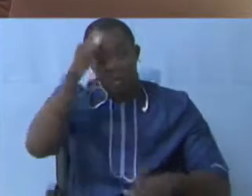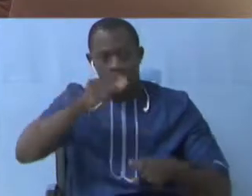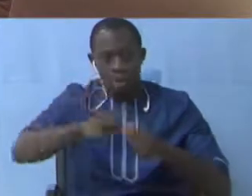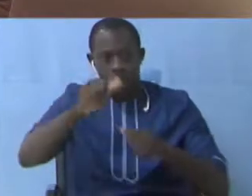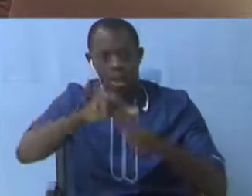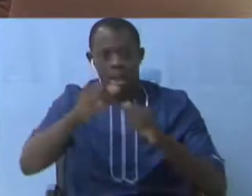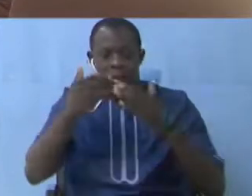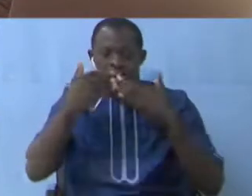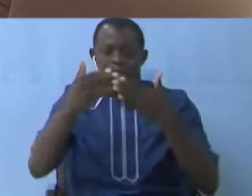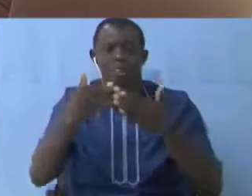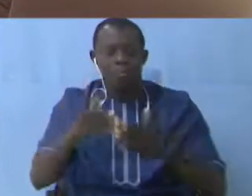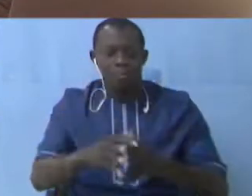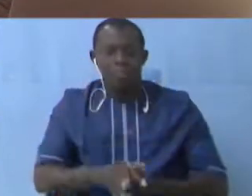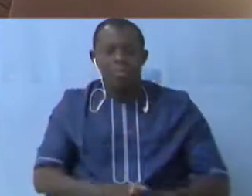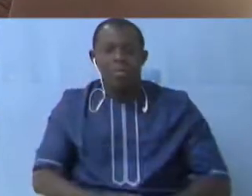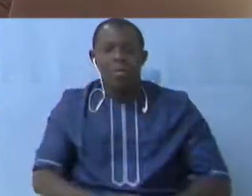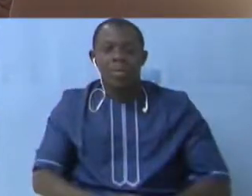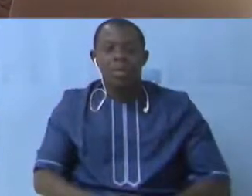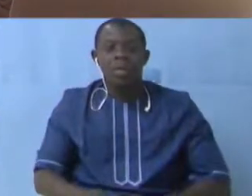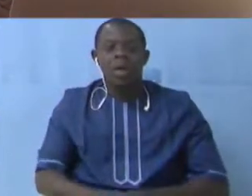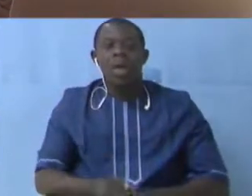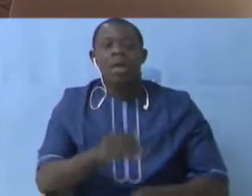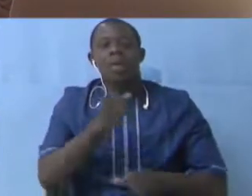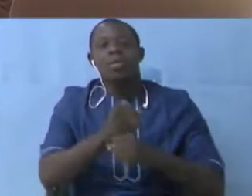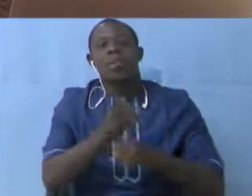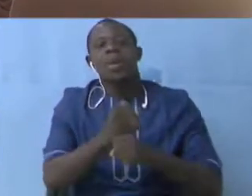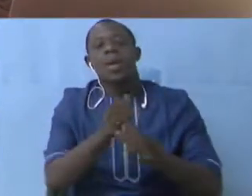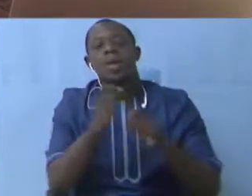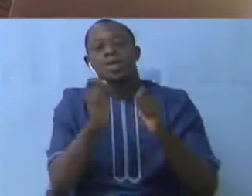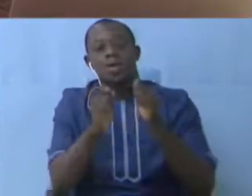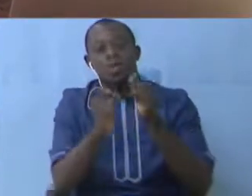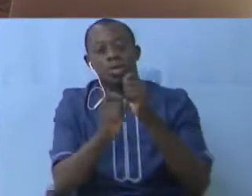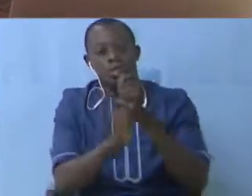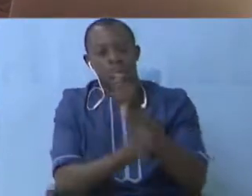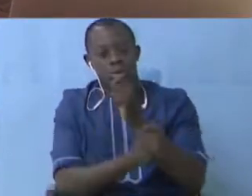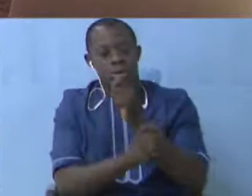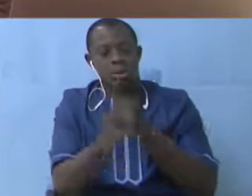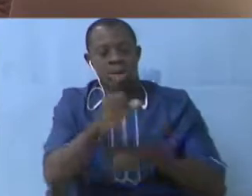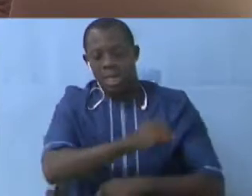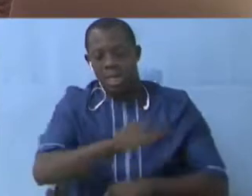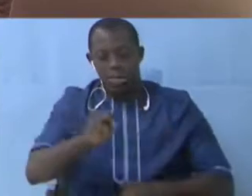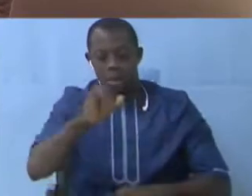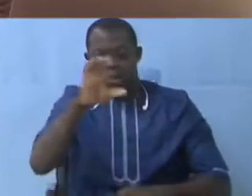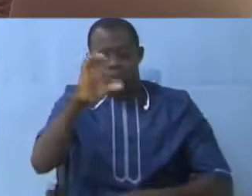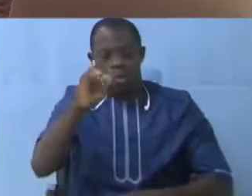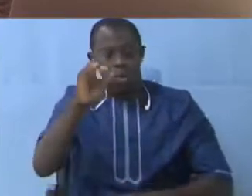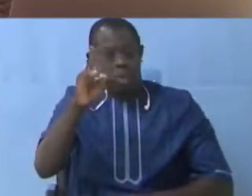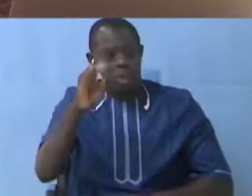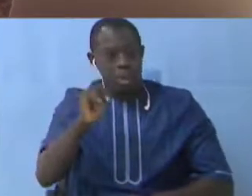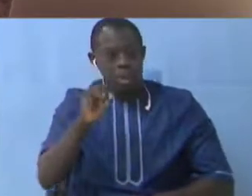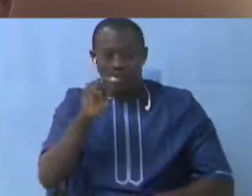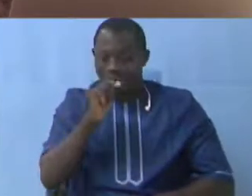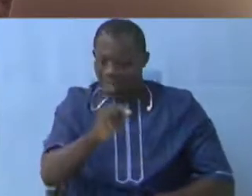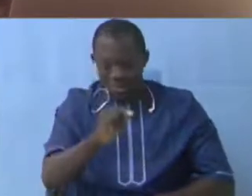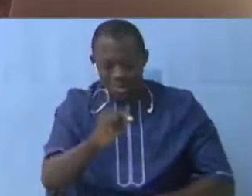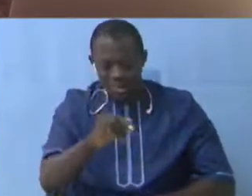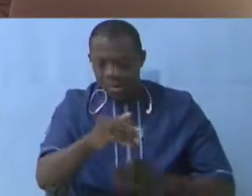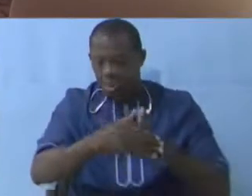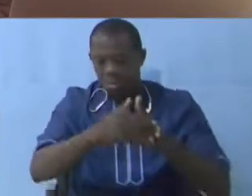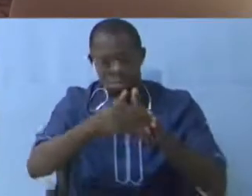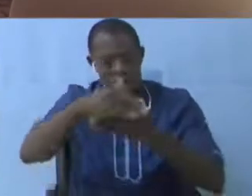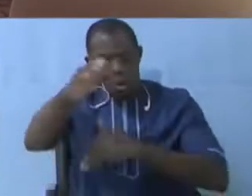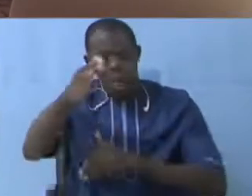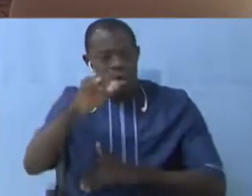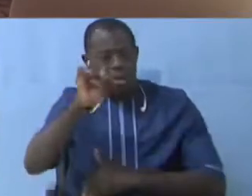pour xamal ko. That the amendment to the criminal code was excessive. Ne li nga xam ne mooy soppali yiñ def ci